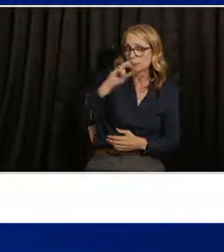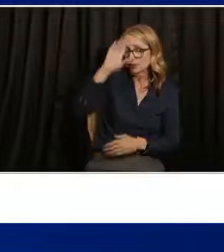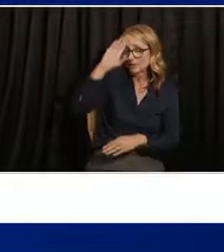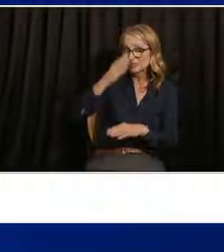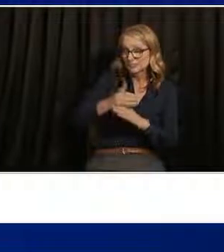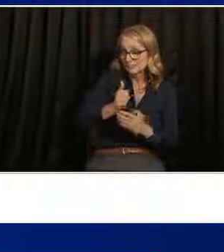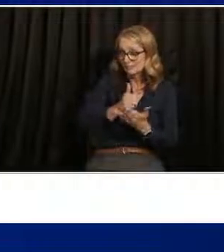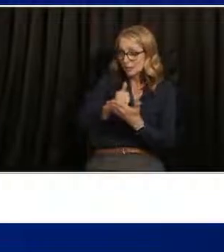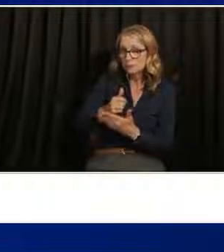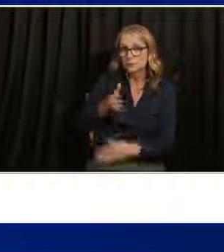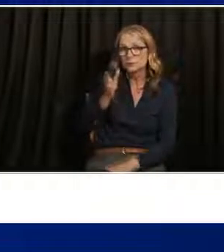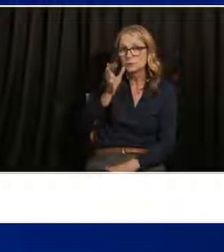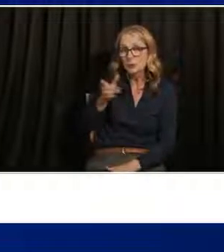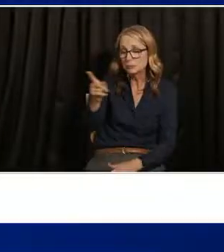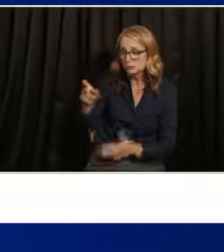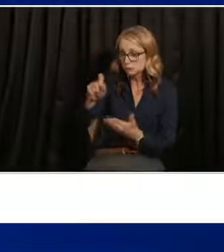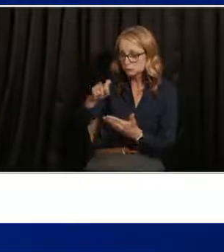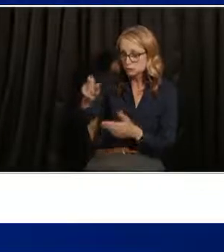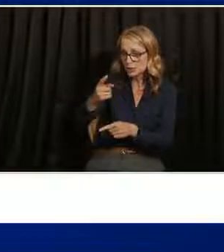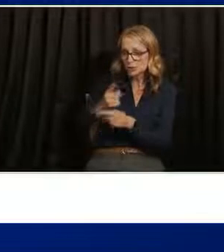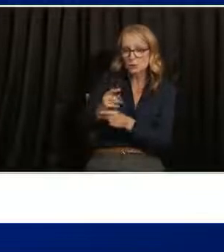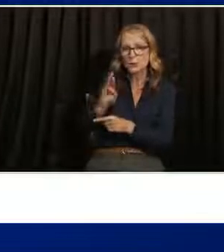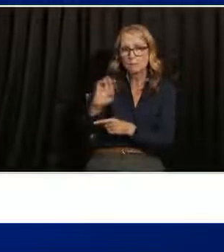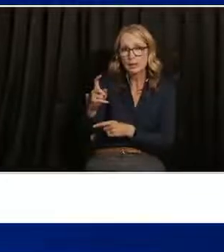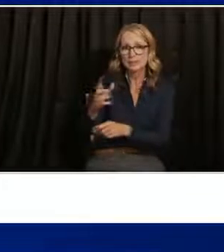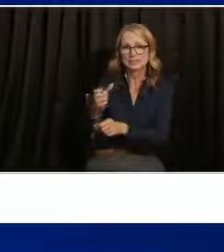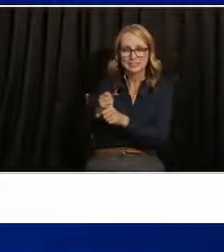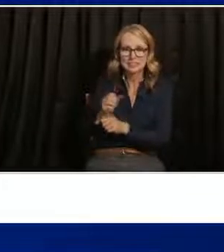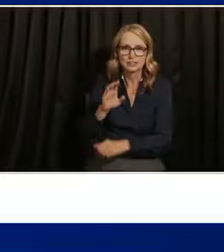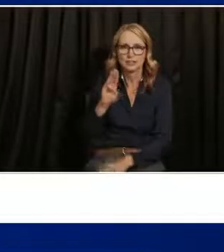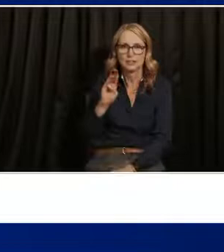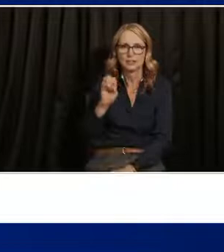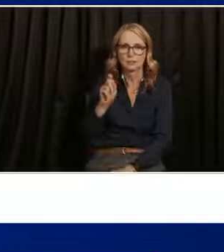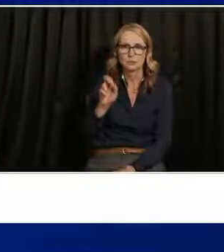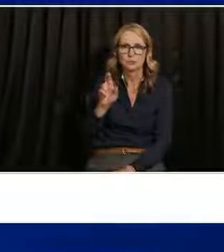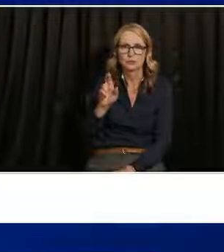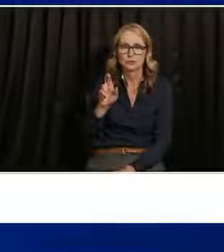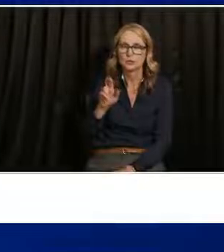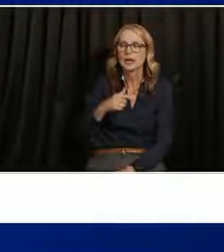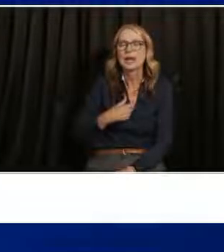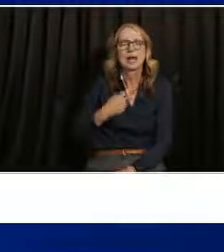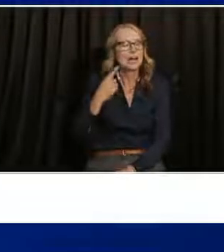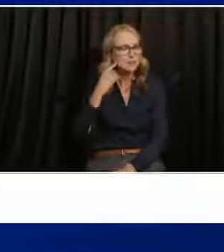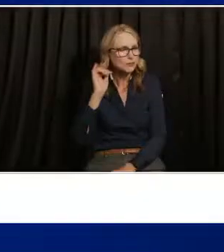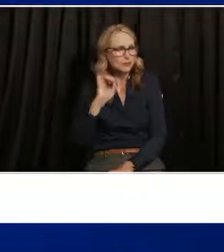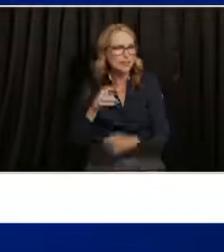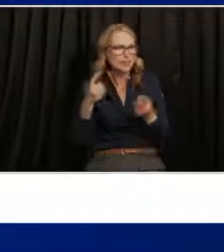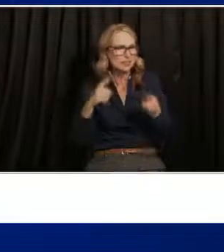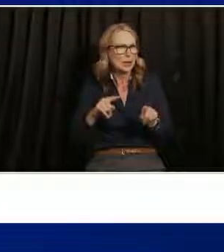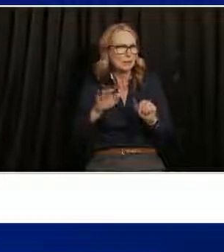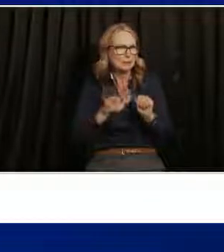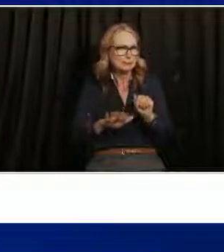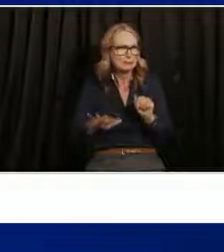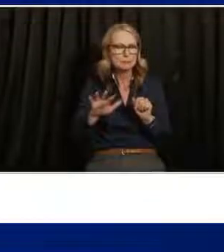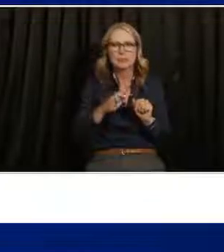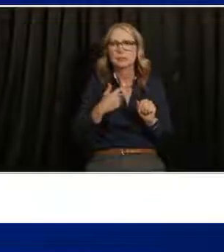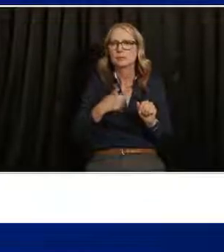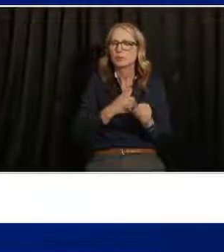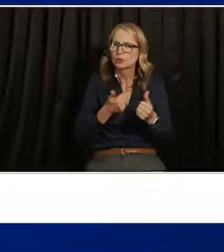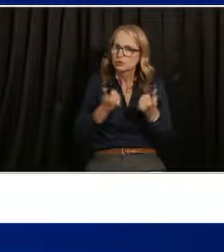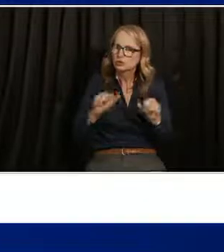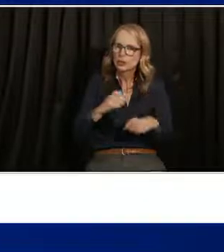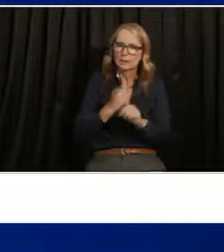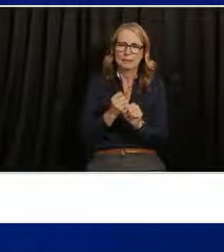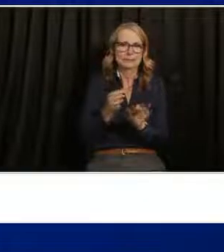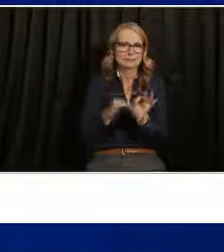96-year-olds do. She got the booster. But that still is happening out there, and I get that. But we have tried to make the form as simple as possible for you to get the